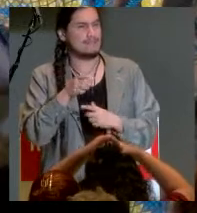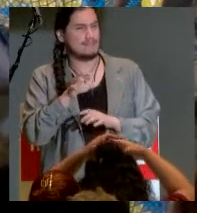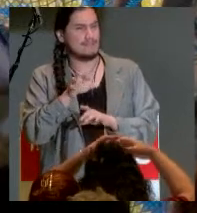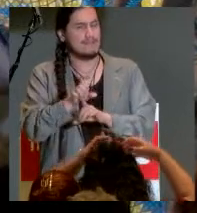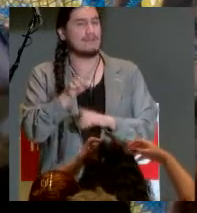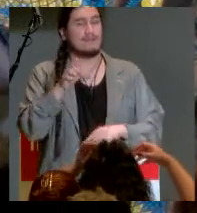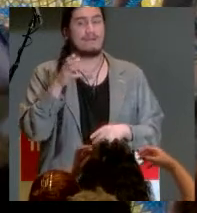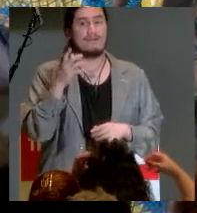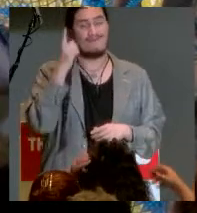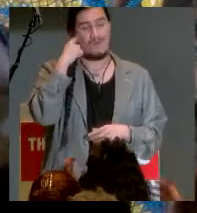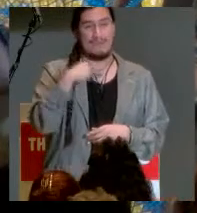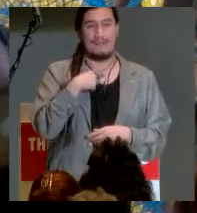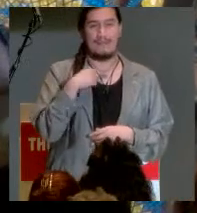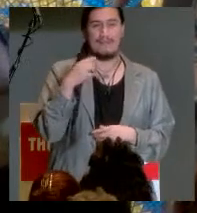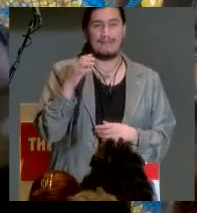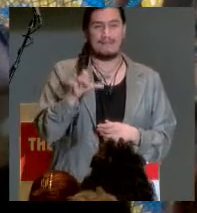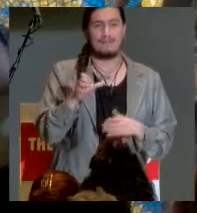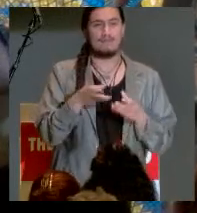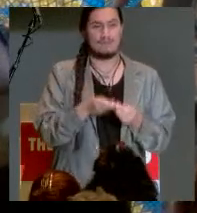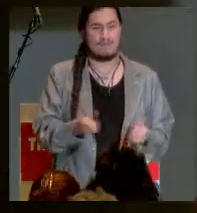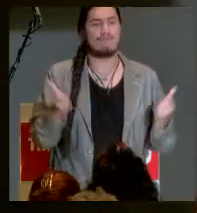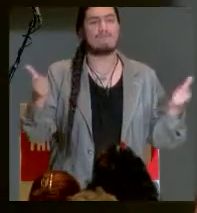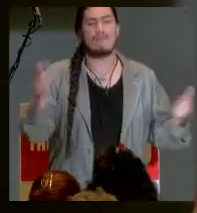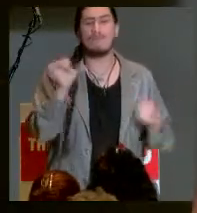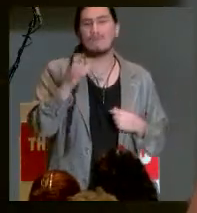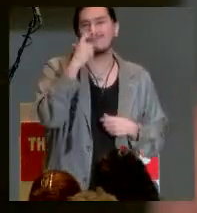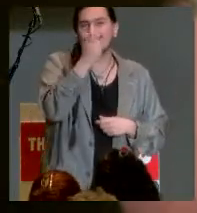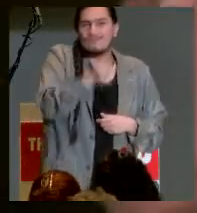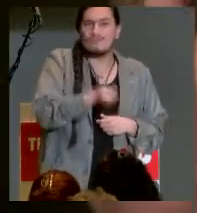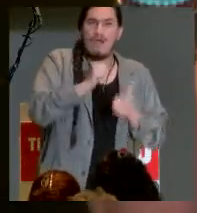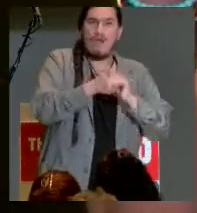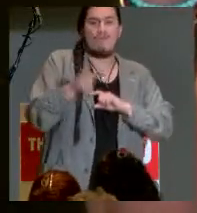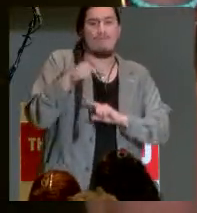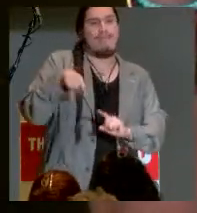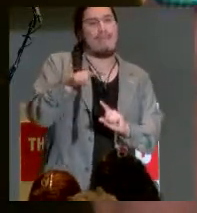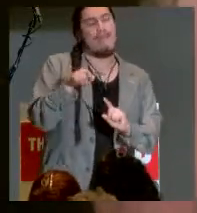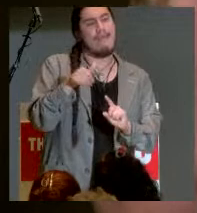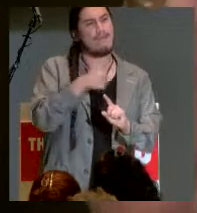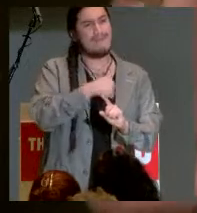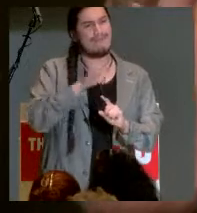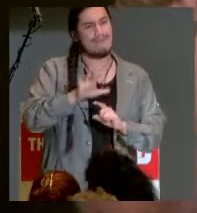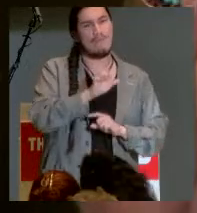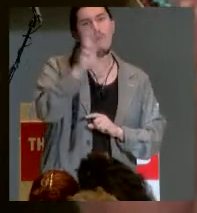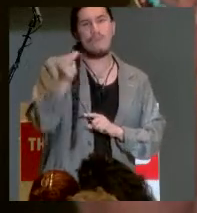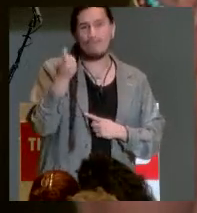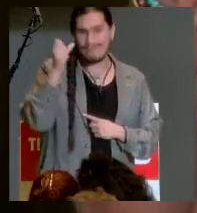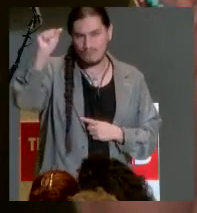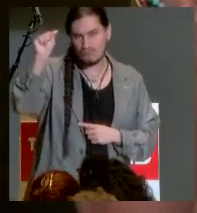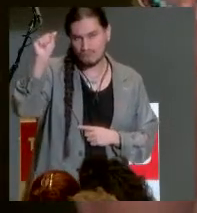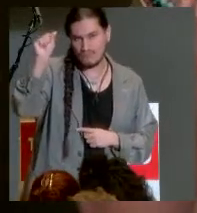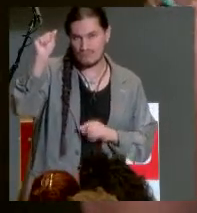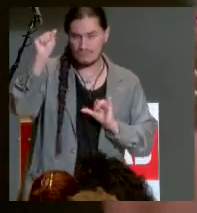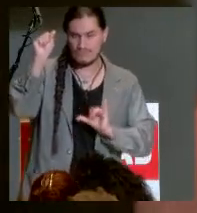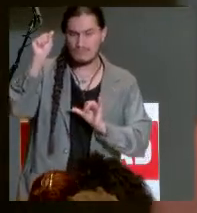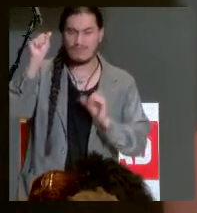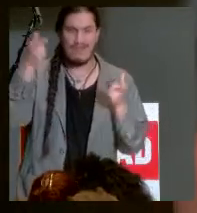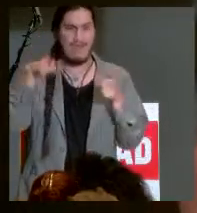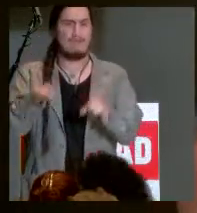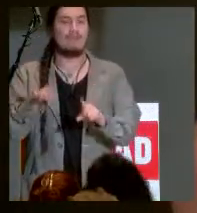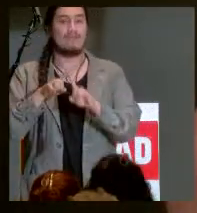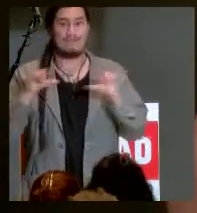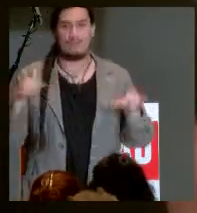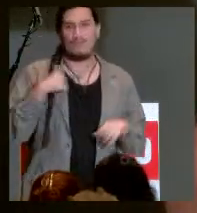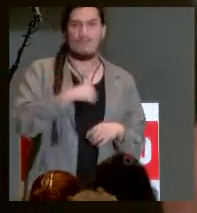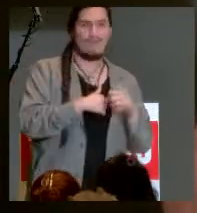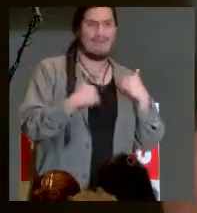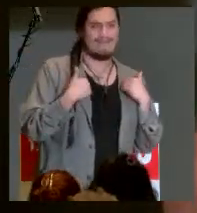too. But it was interesting how they were having their own revolution, but we were also